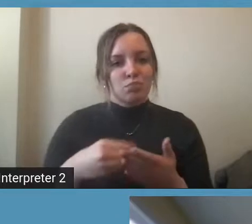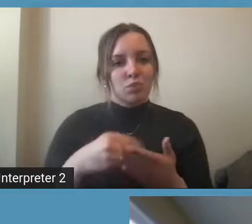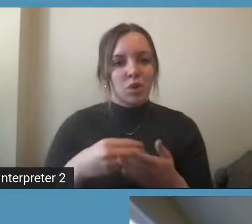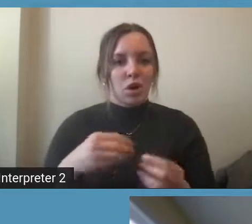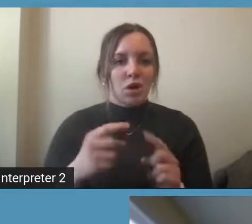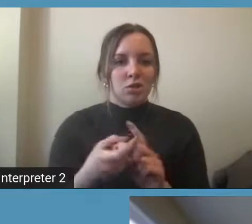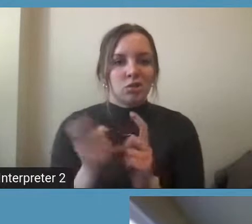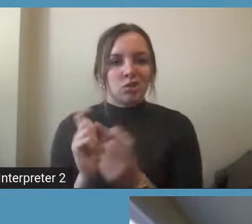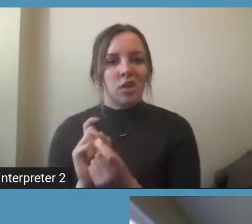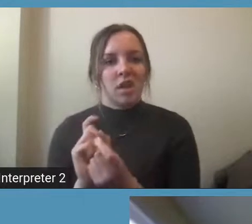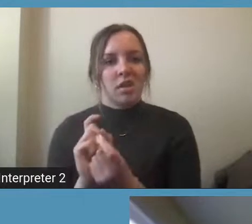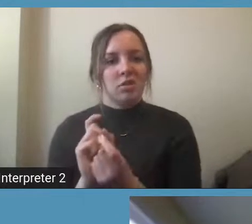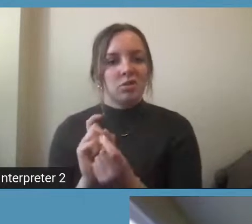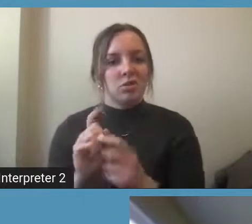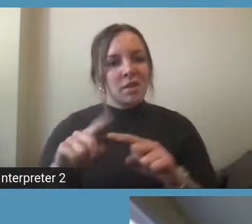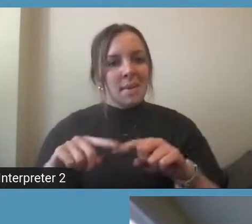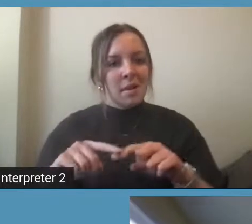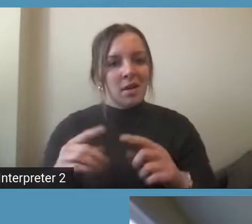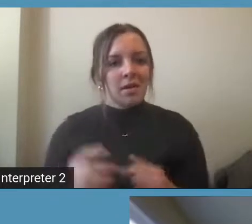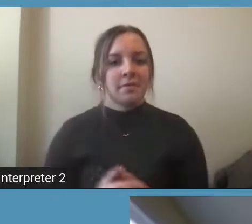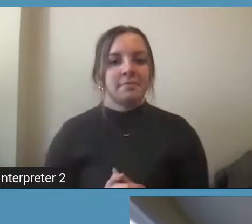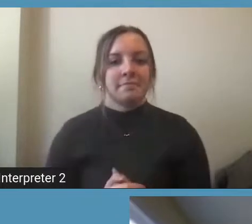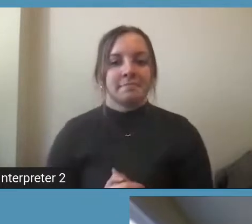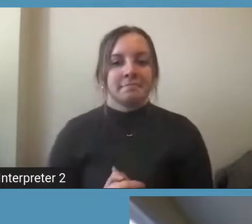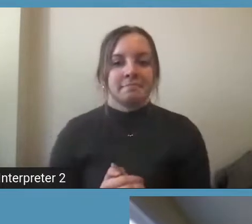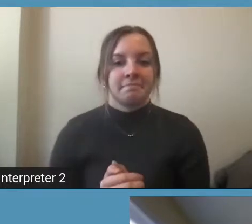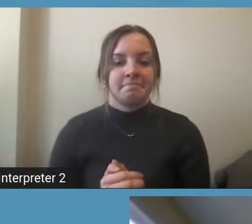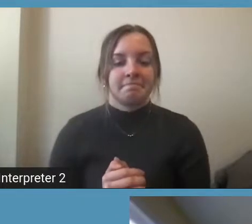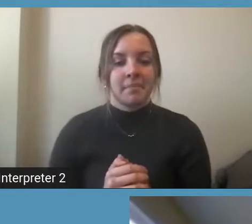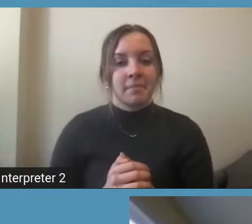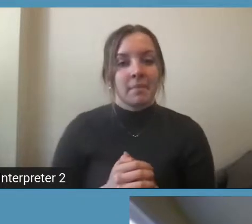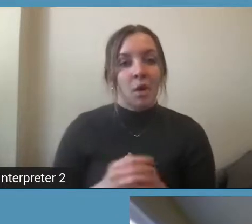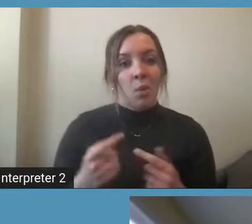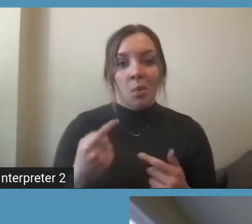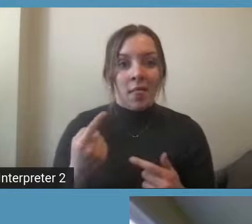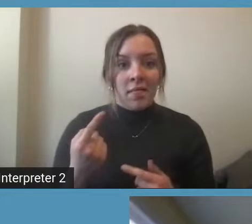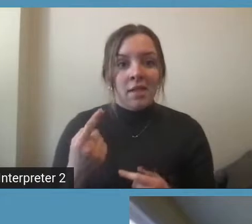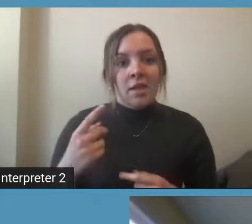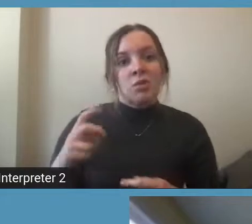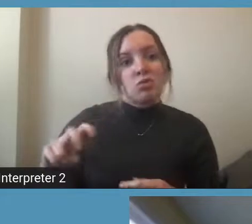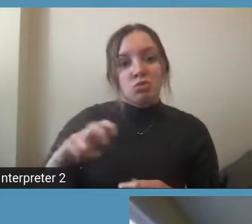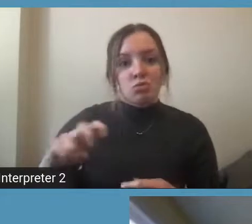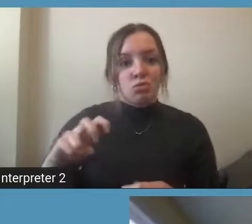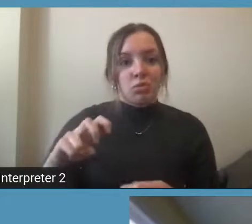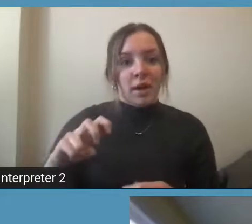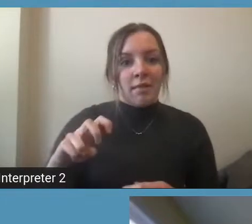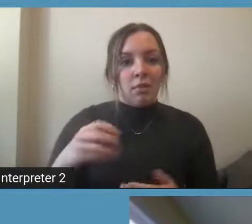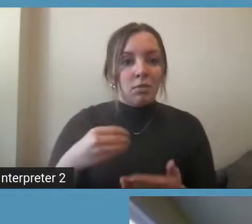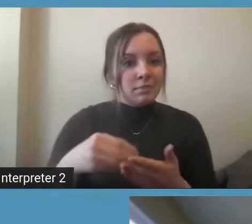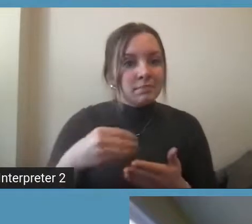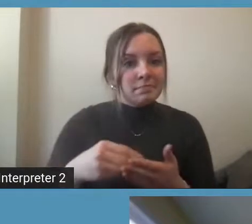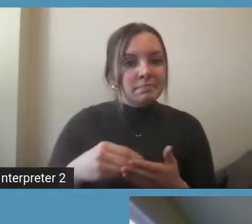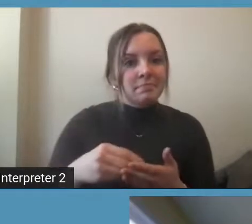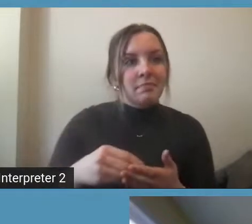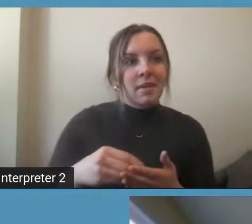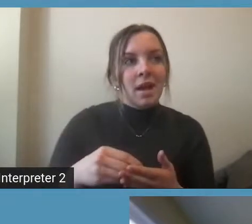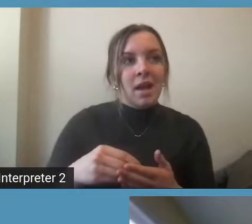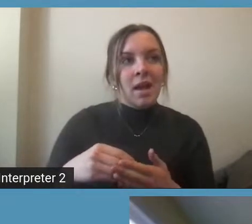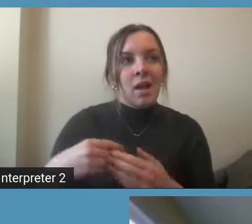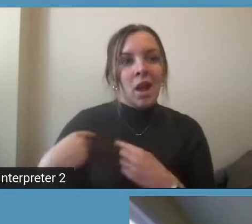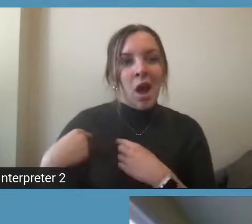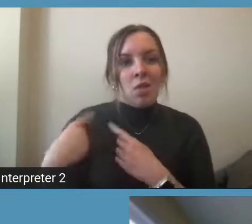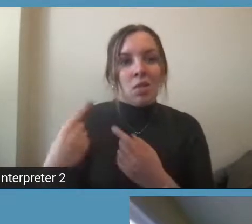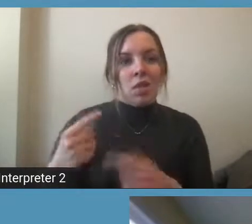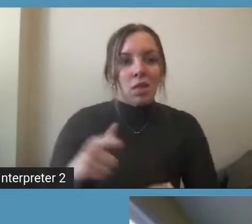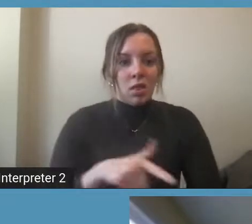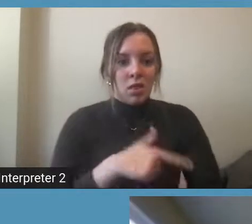are things like travel expenses and how long does it take to be off site. The main thing I think that